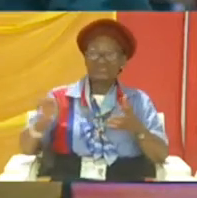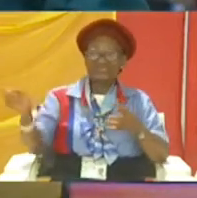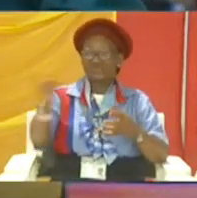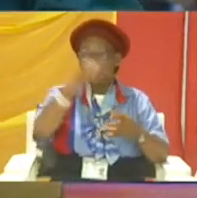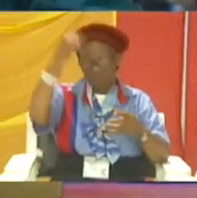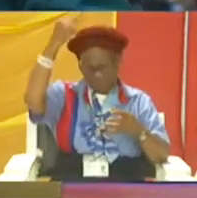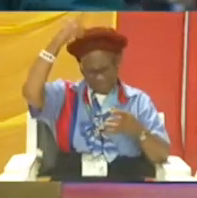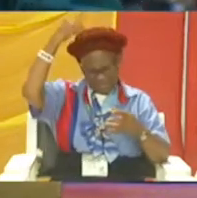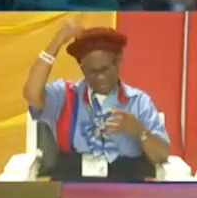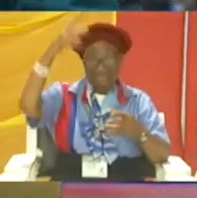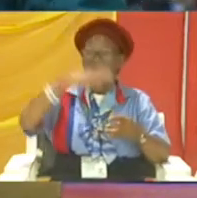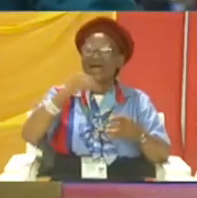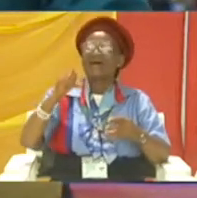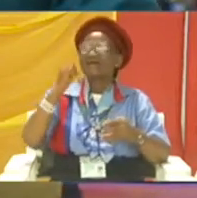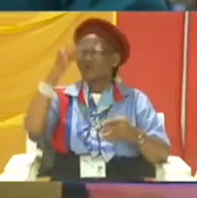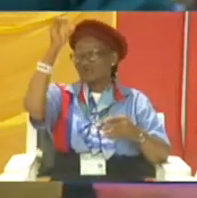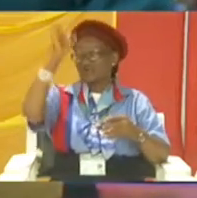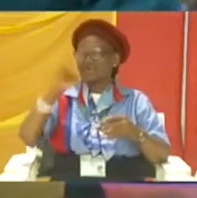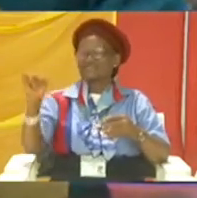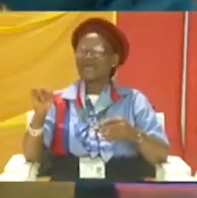understanding,